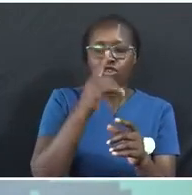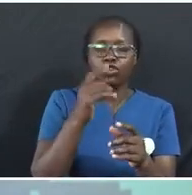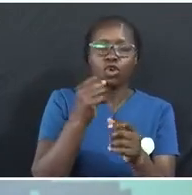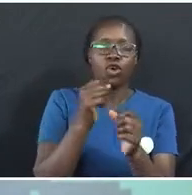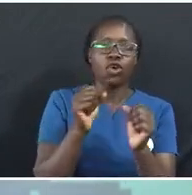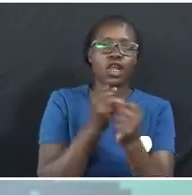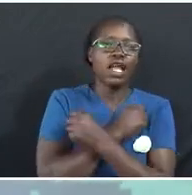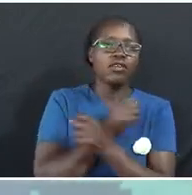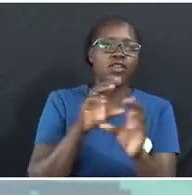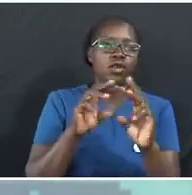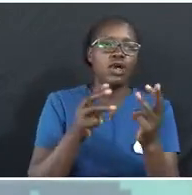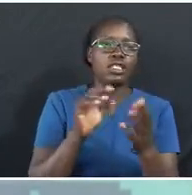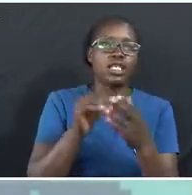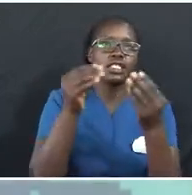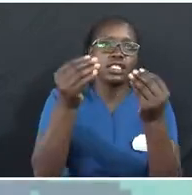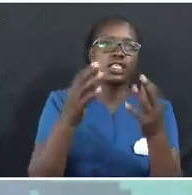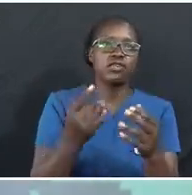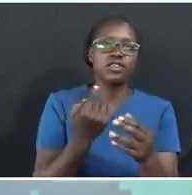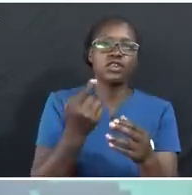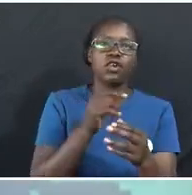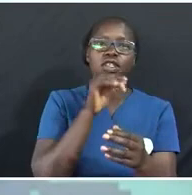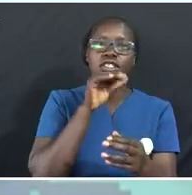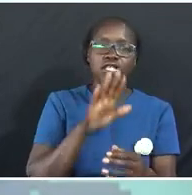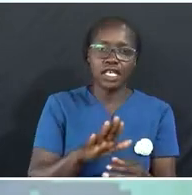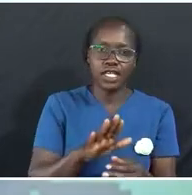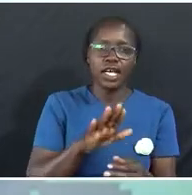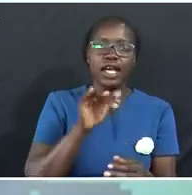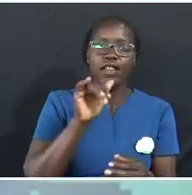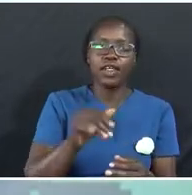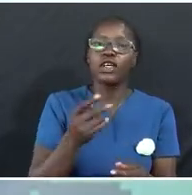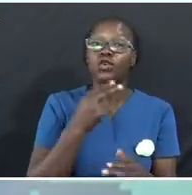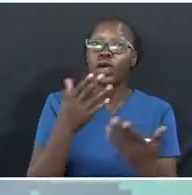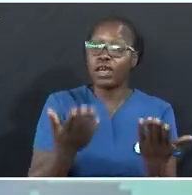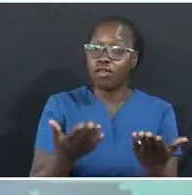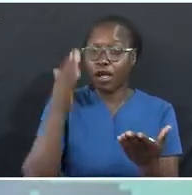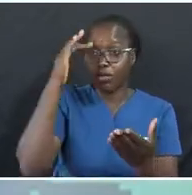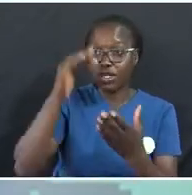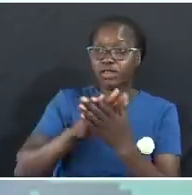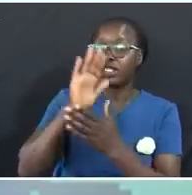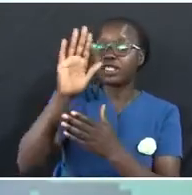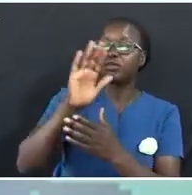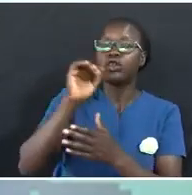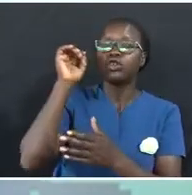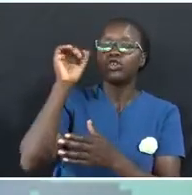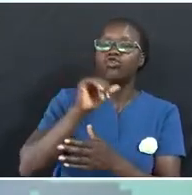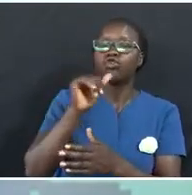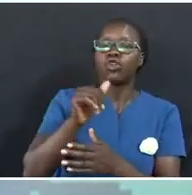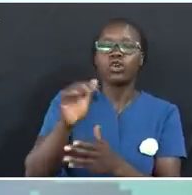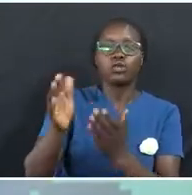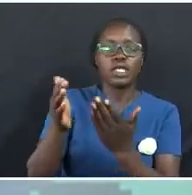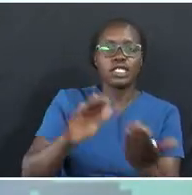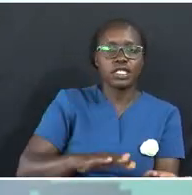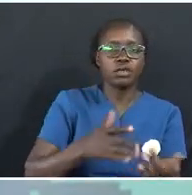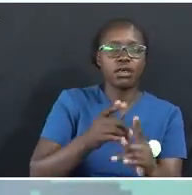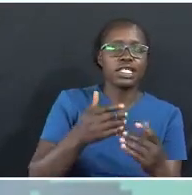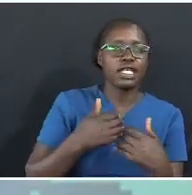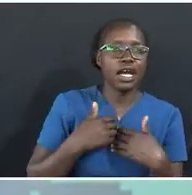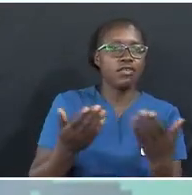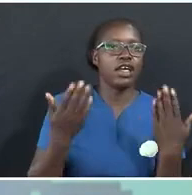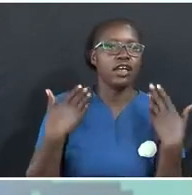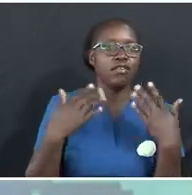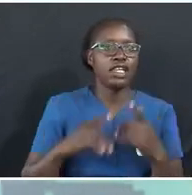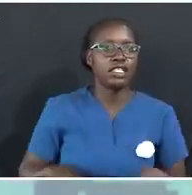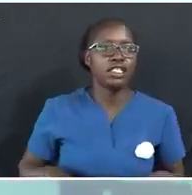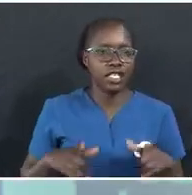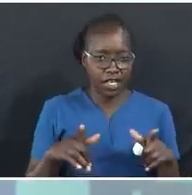the world that he gave his only begotten son, that whoever believes in him should not perish but